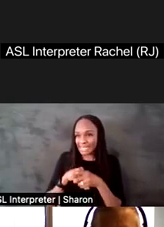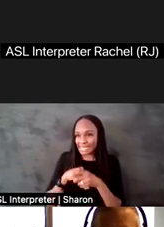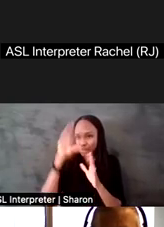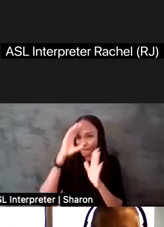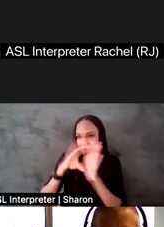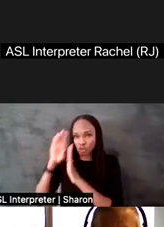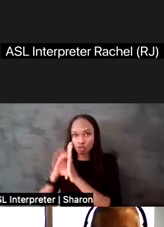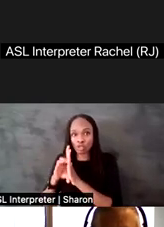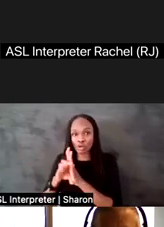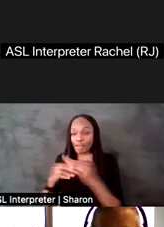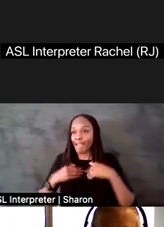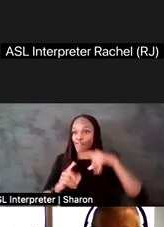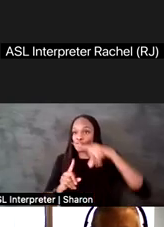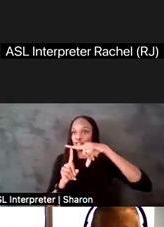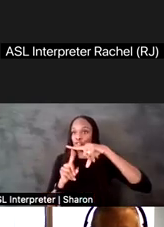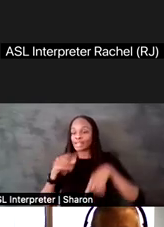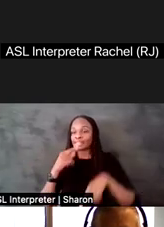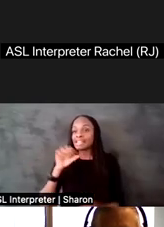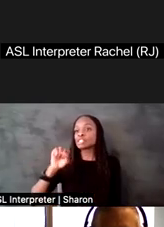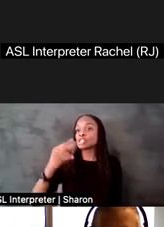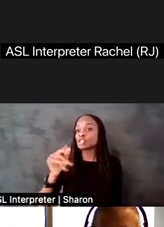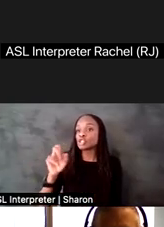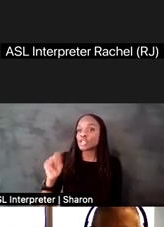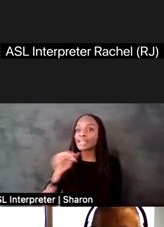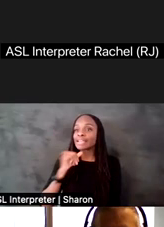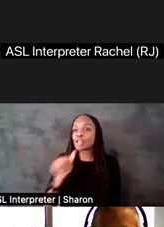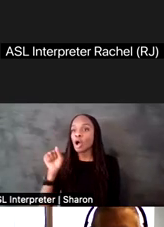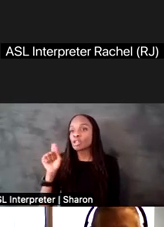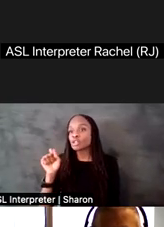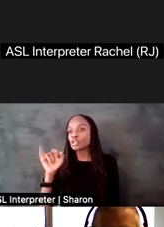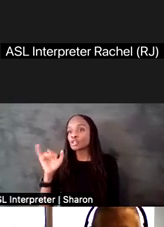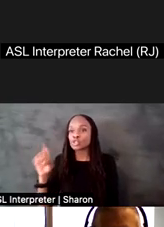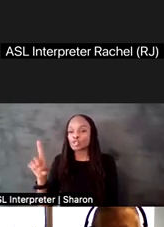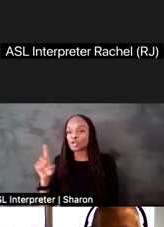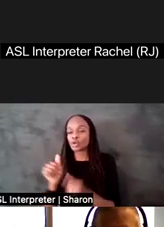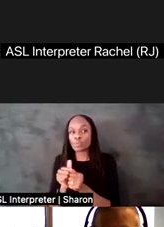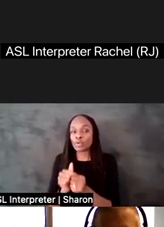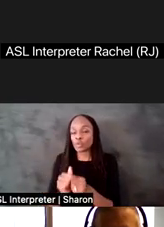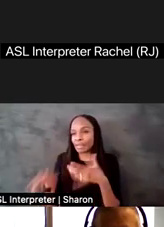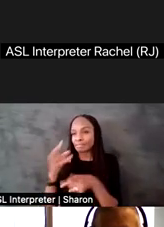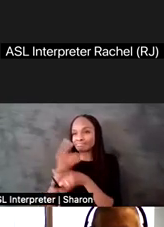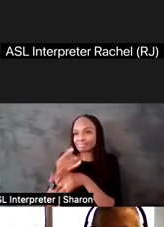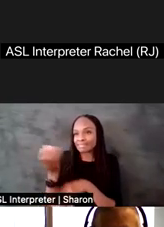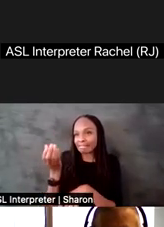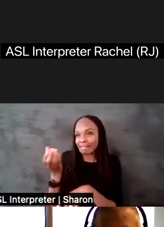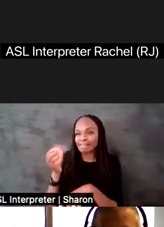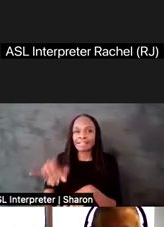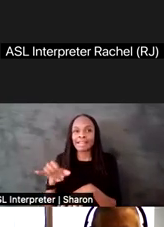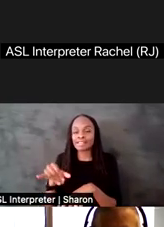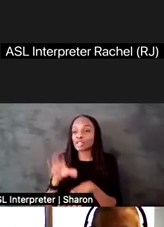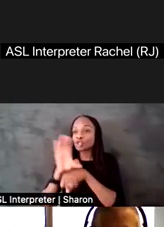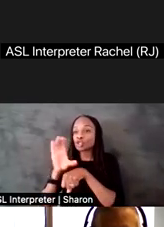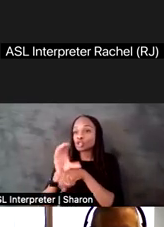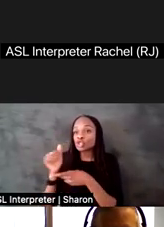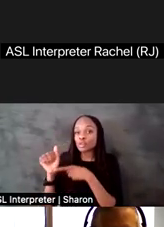their own shirts that say "Shaken Not Stirred" with like a martini glass. This is a church practicing. You